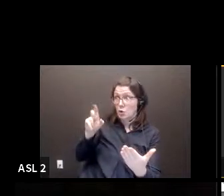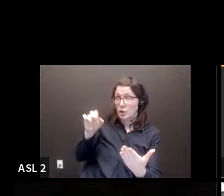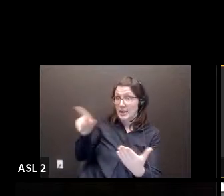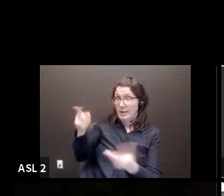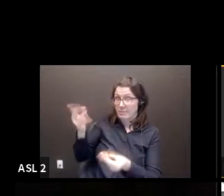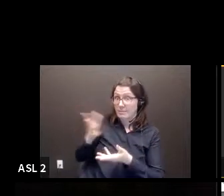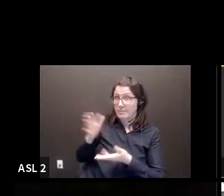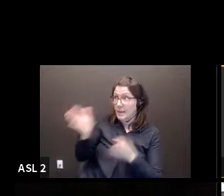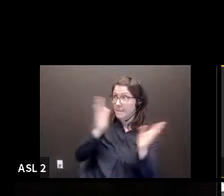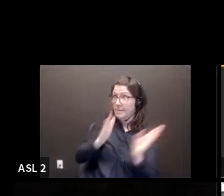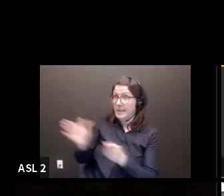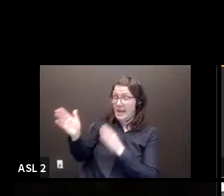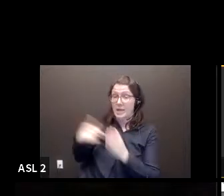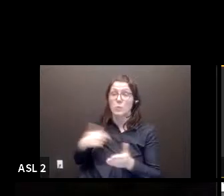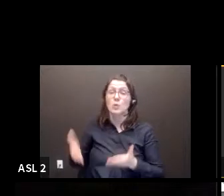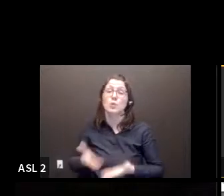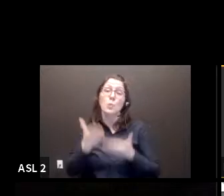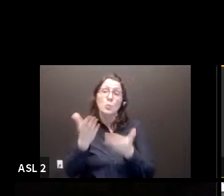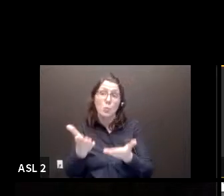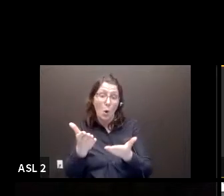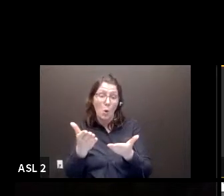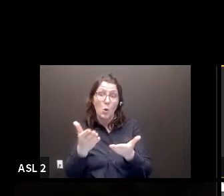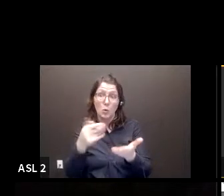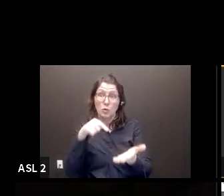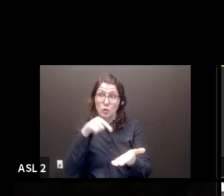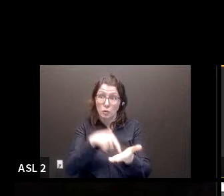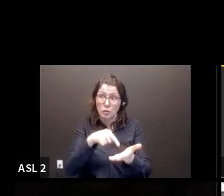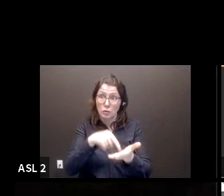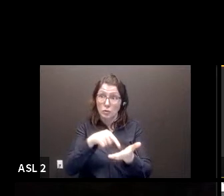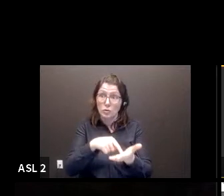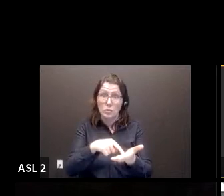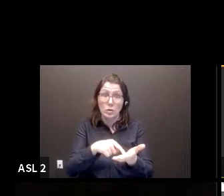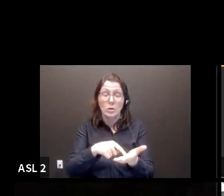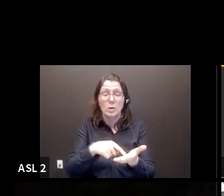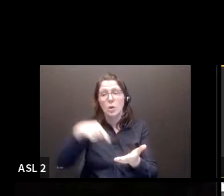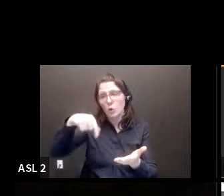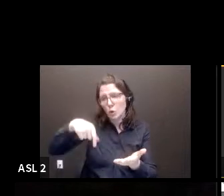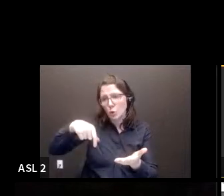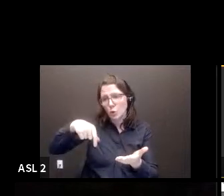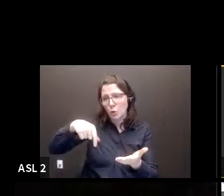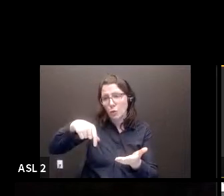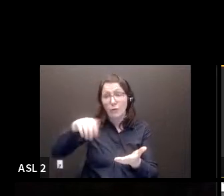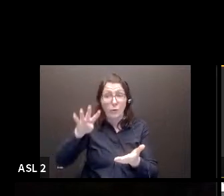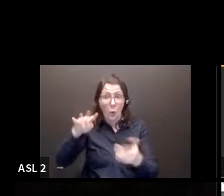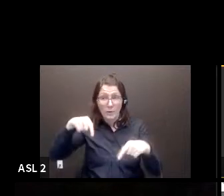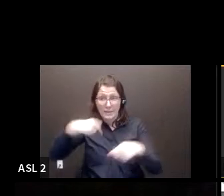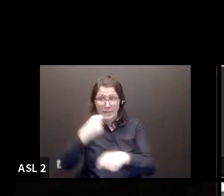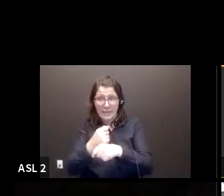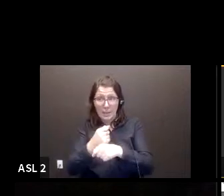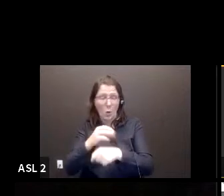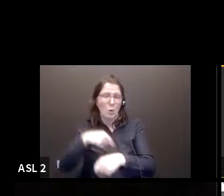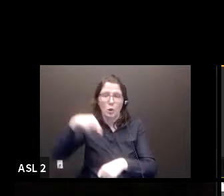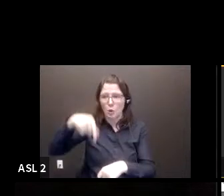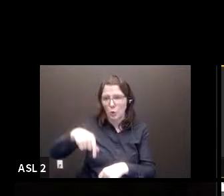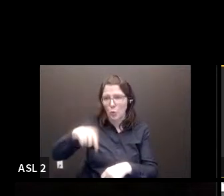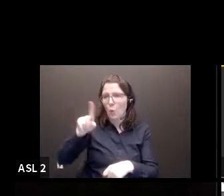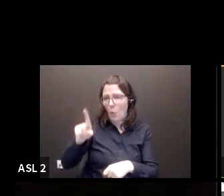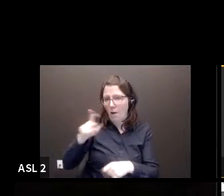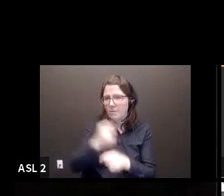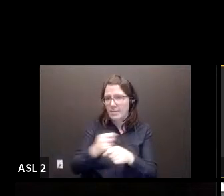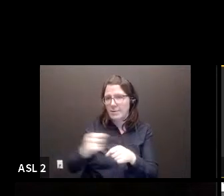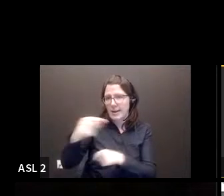either at the end of q4 or very early in q1 2022 because acell does not